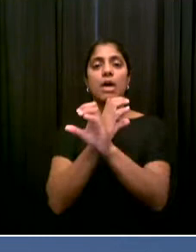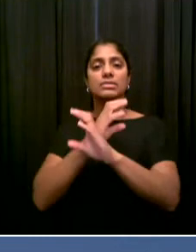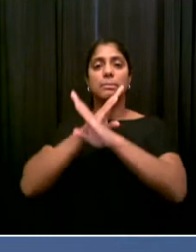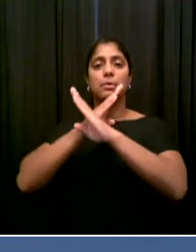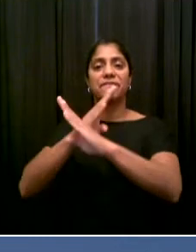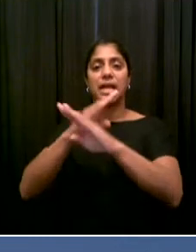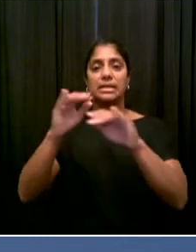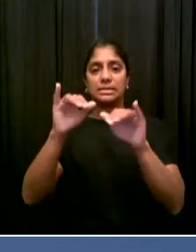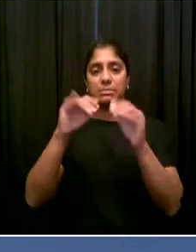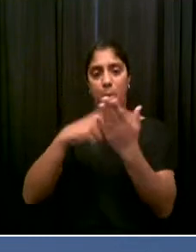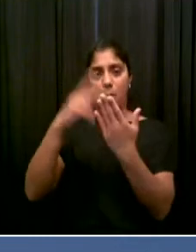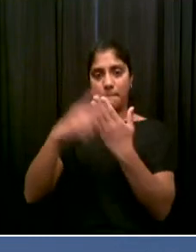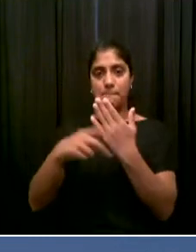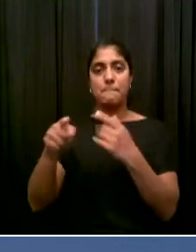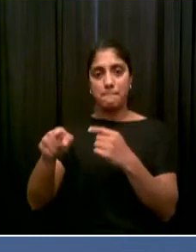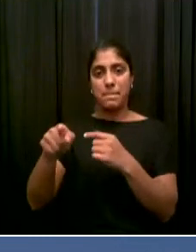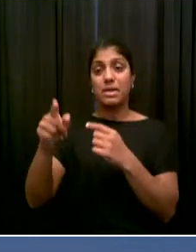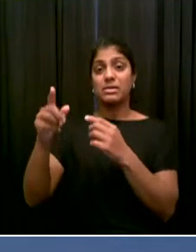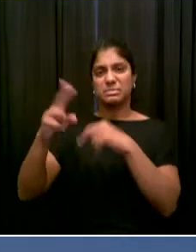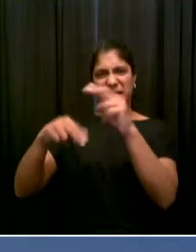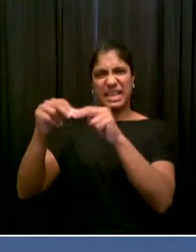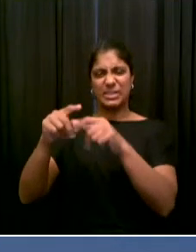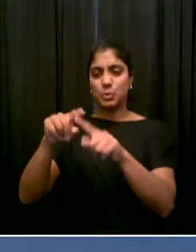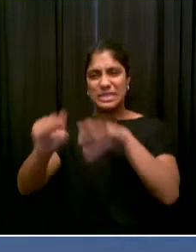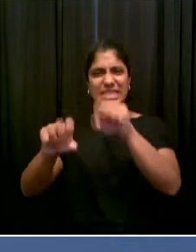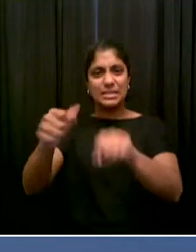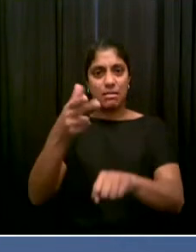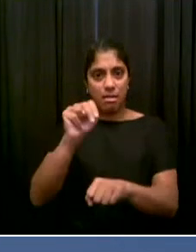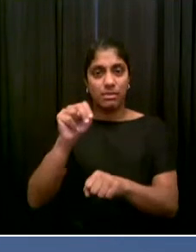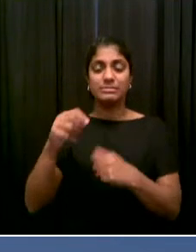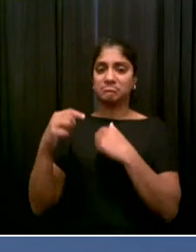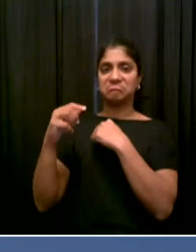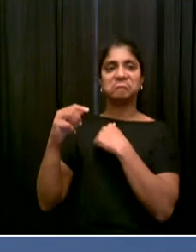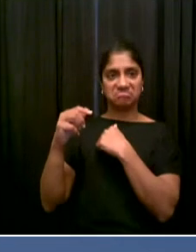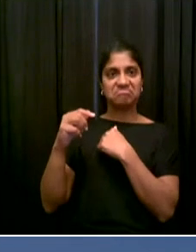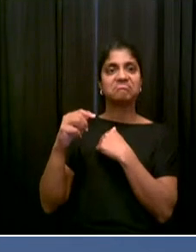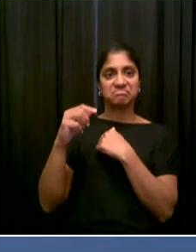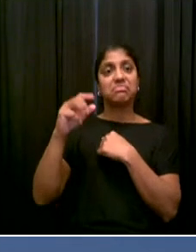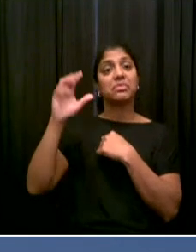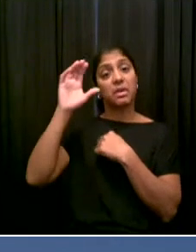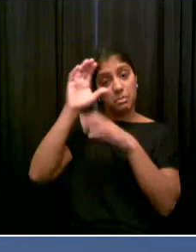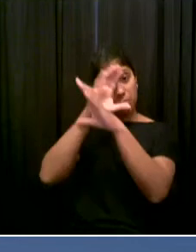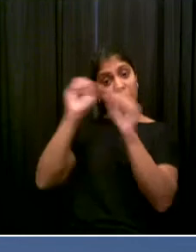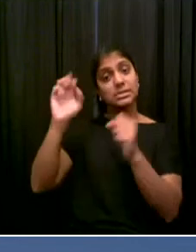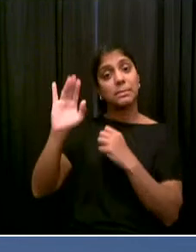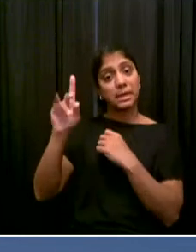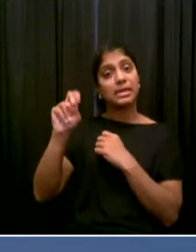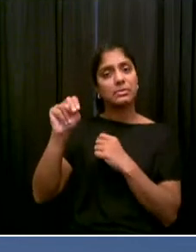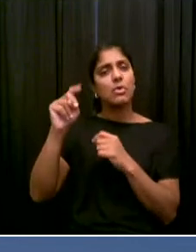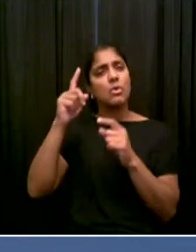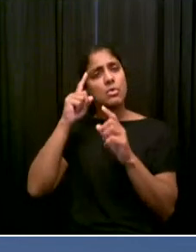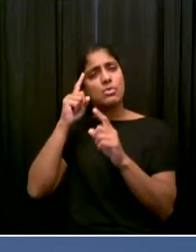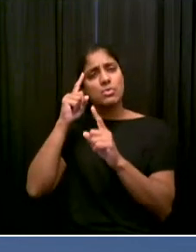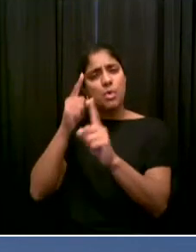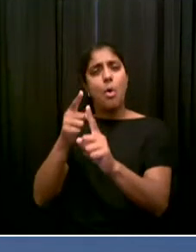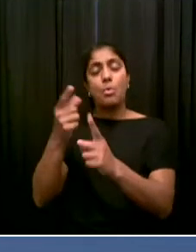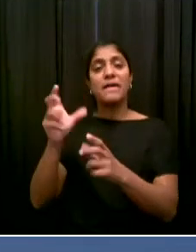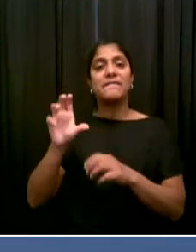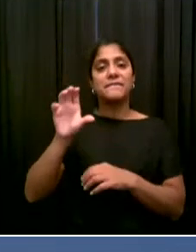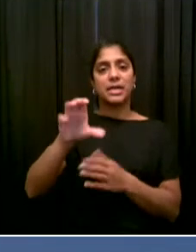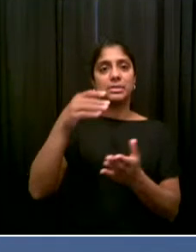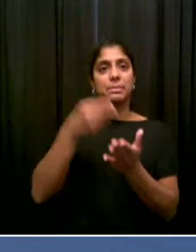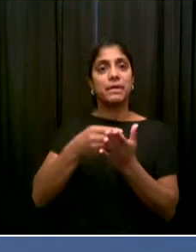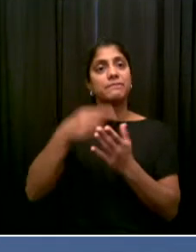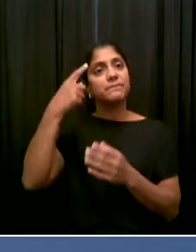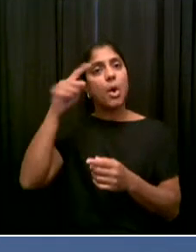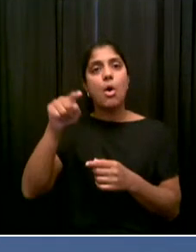youth, highest level we've ever been this year. And the president's focused on successful reentry efforts for folks coming back